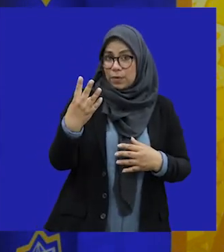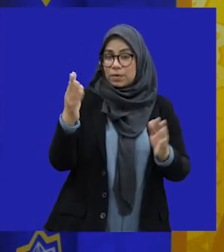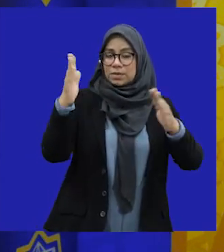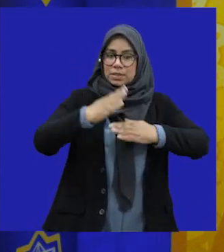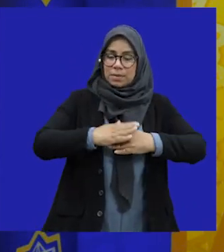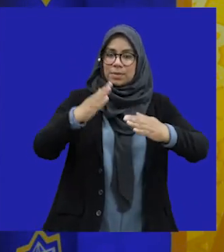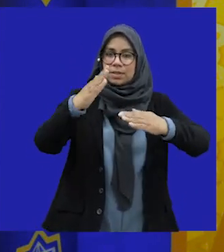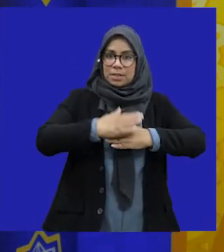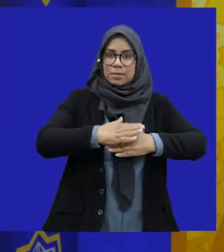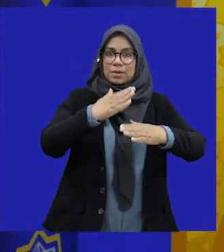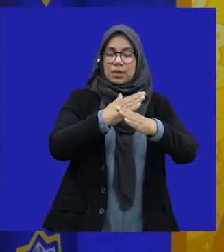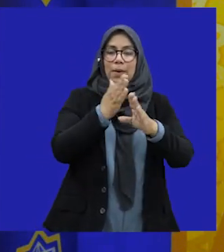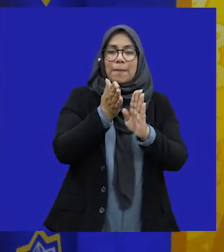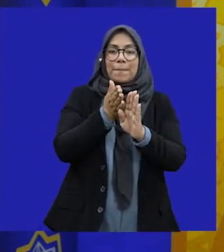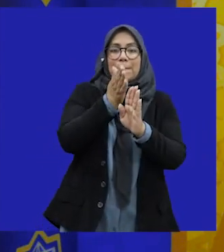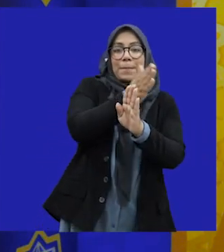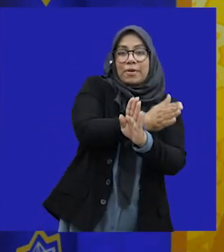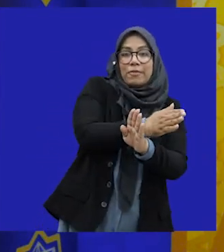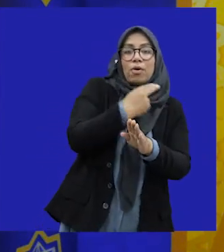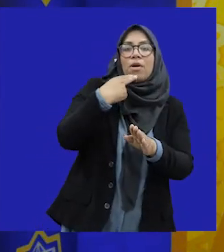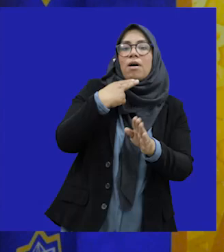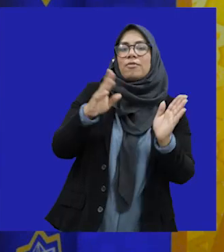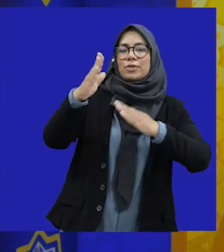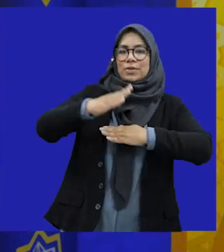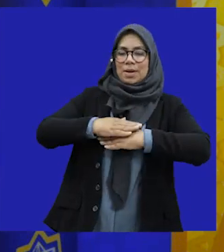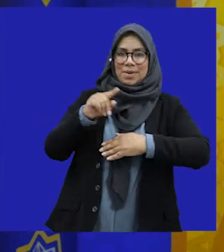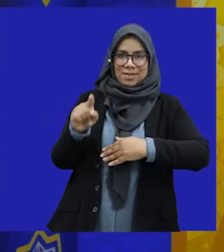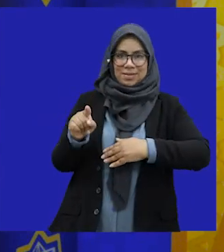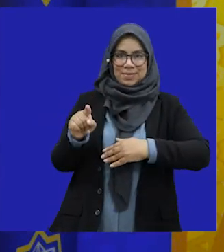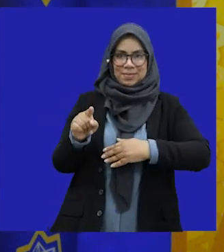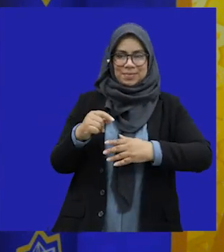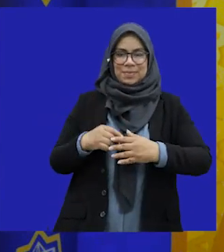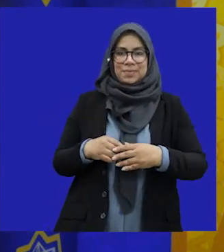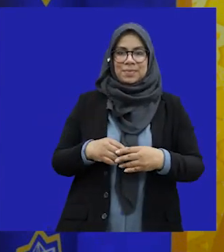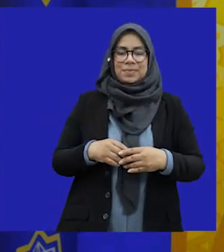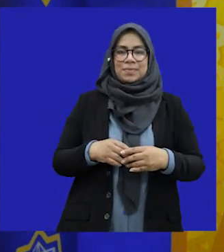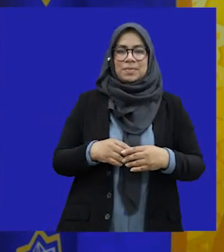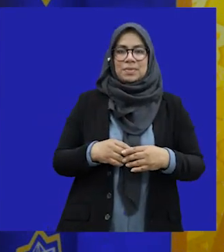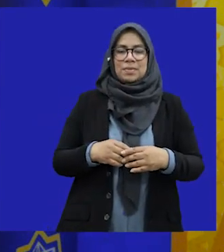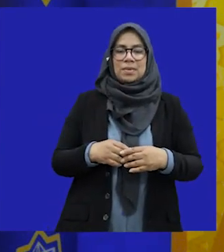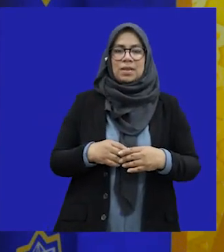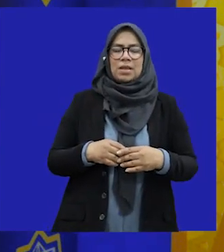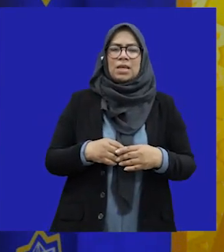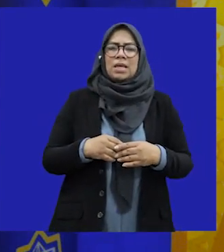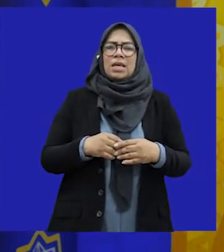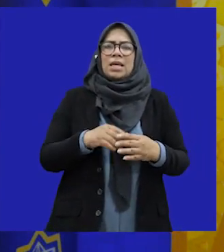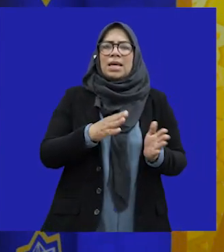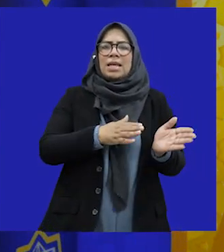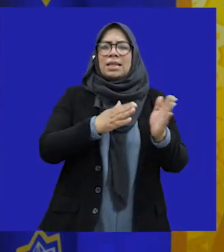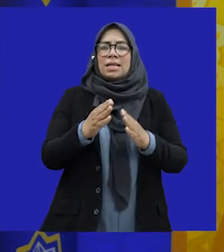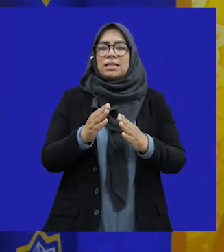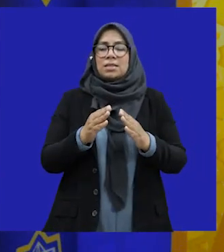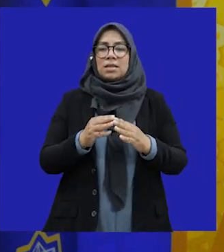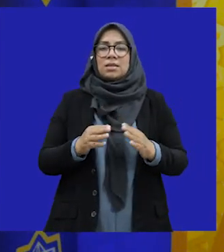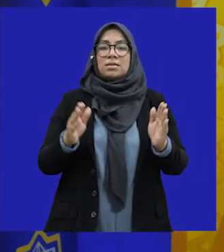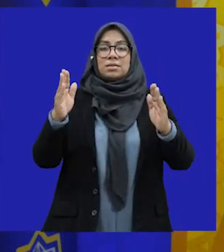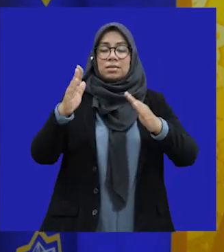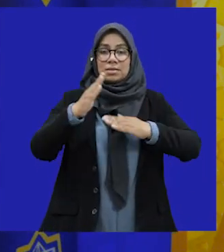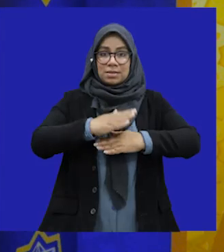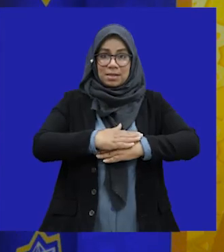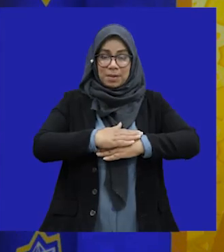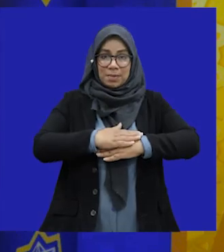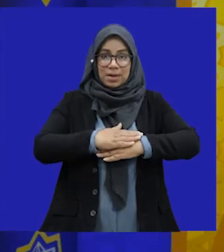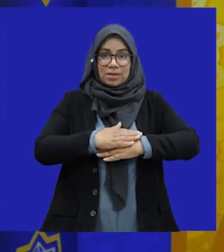rak'ats that are prayed before dhuhr prayer. Wa rak'ataini ba'daha, meaning 2